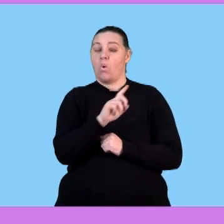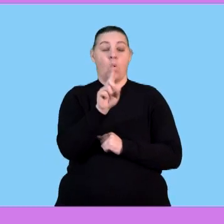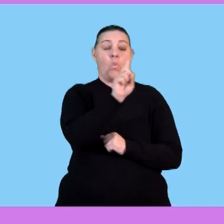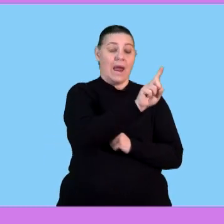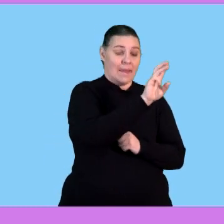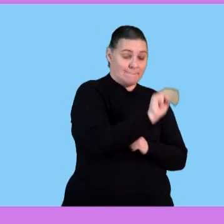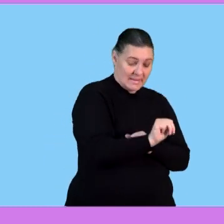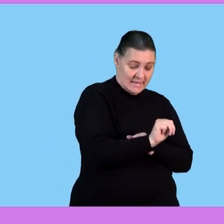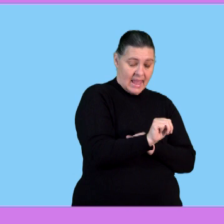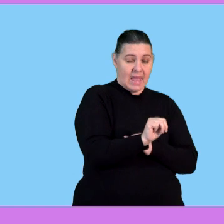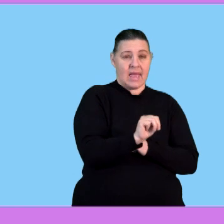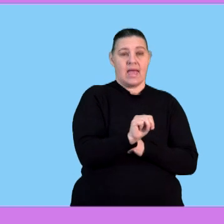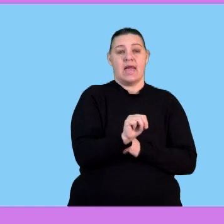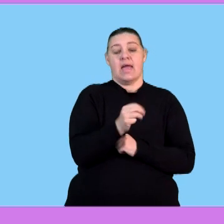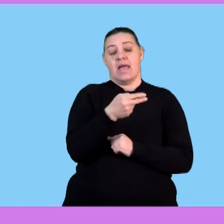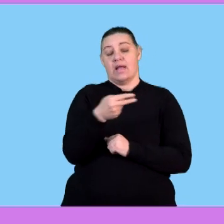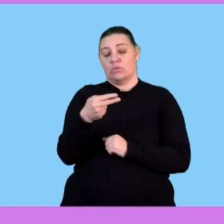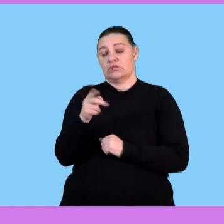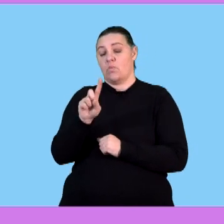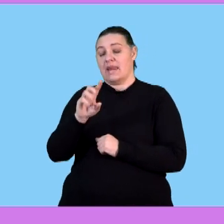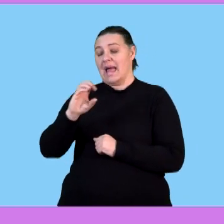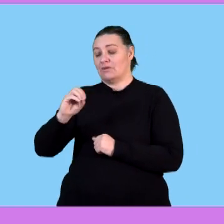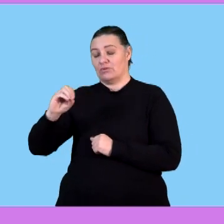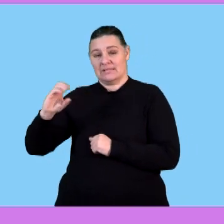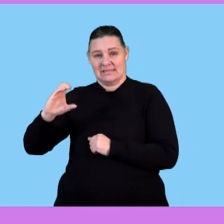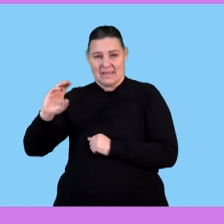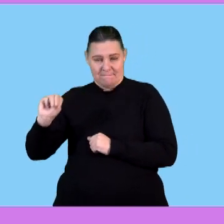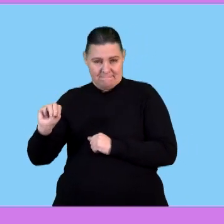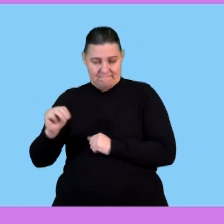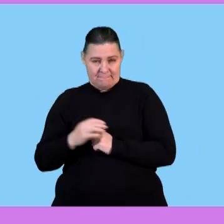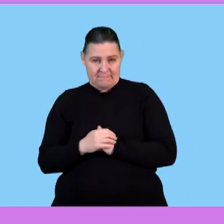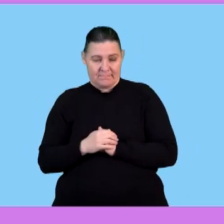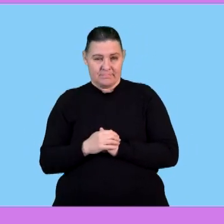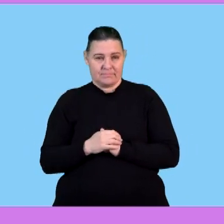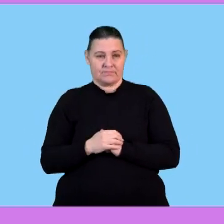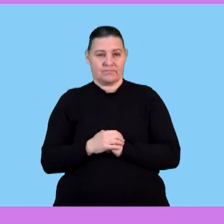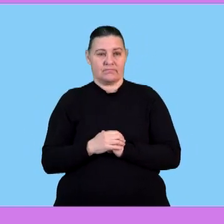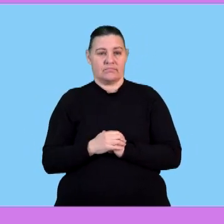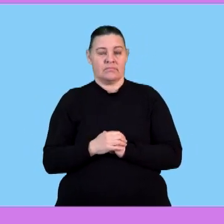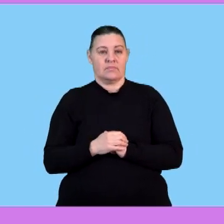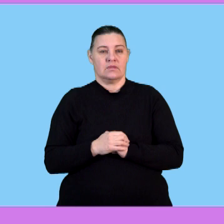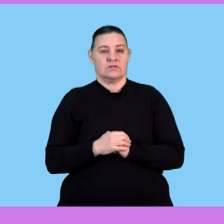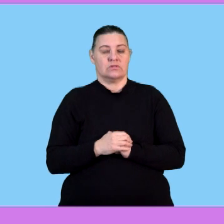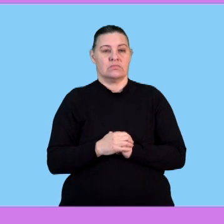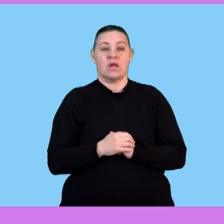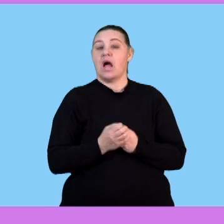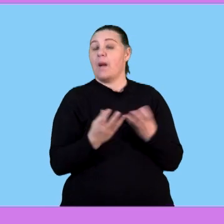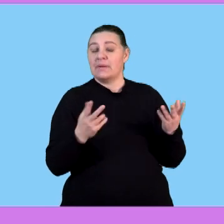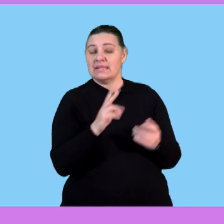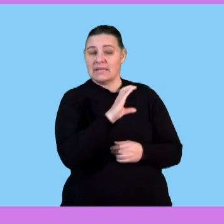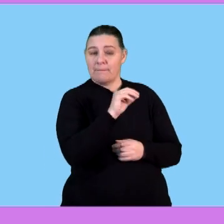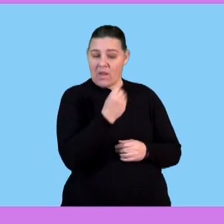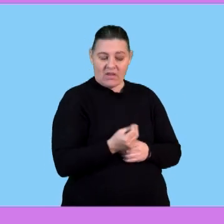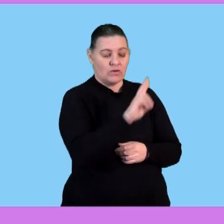meter is 100 centimeters. That's better. There we go. All right. How many centimeters do we have? We've